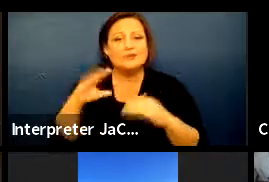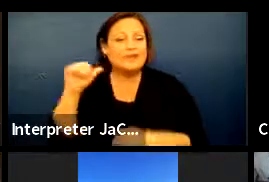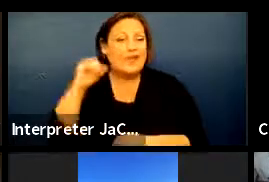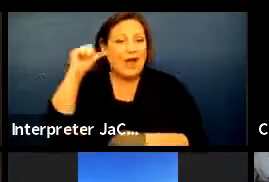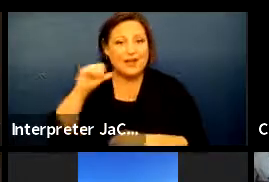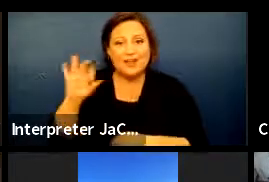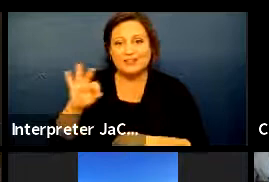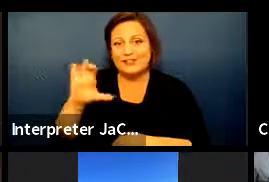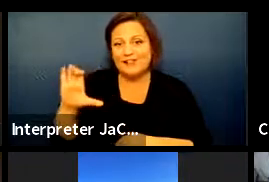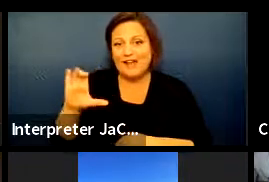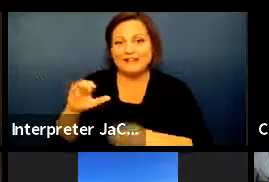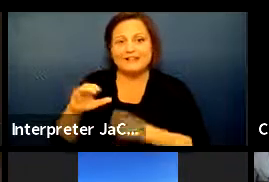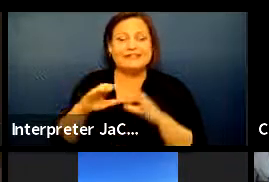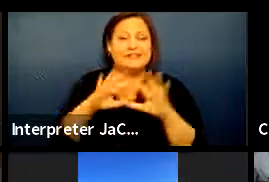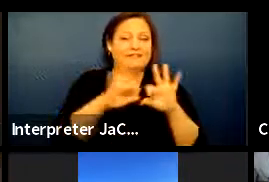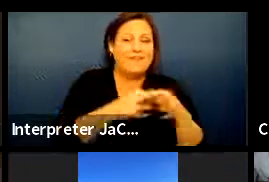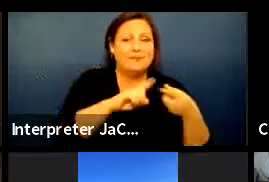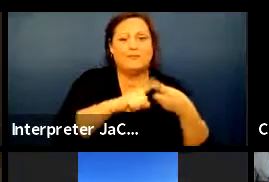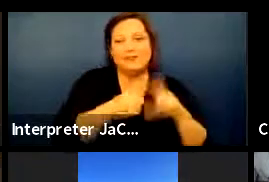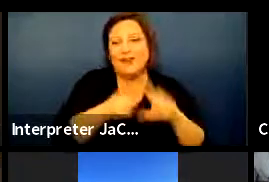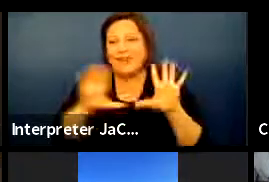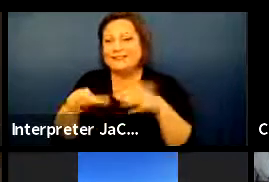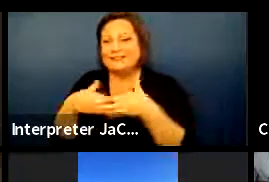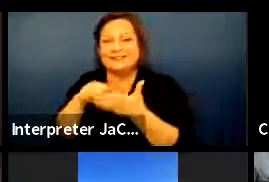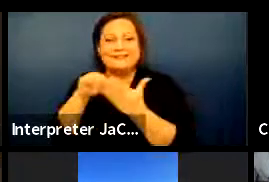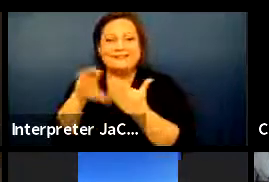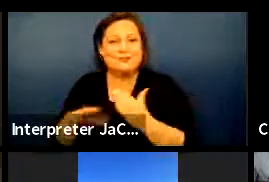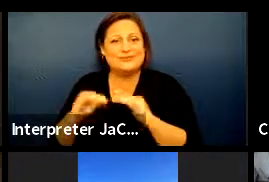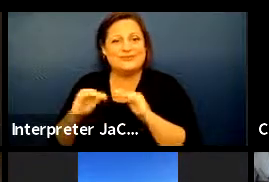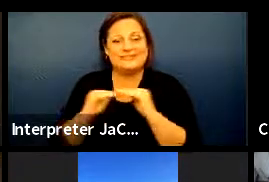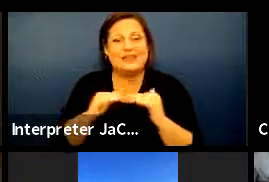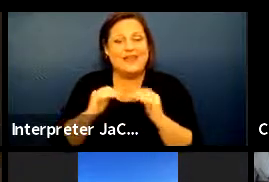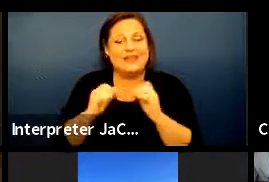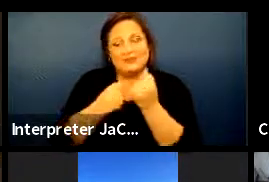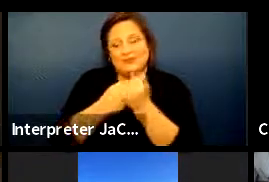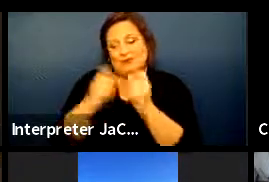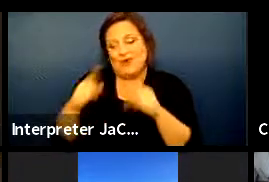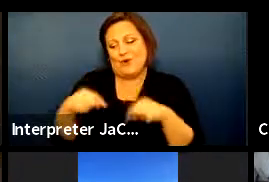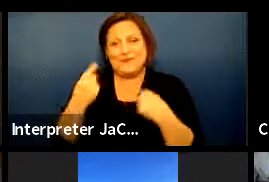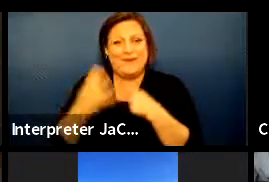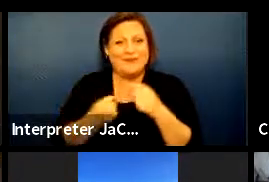my cohort, my family and friends for all of their support throughout the last 4 years.